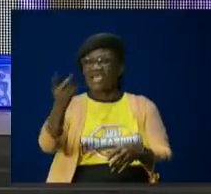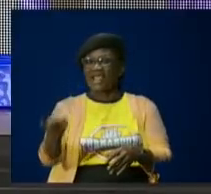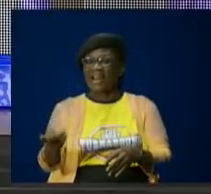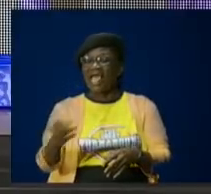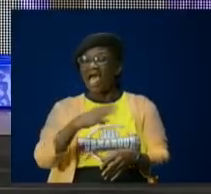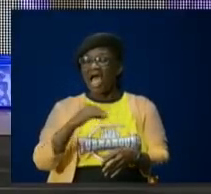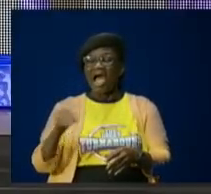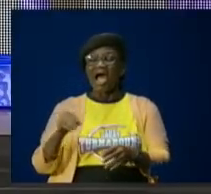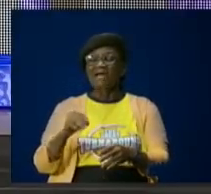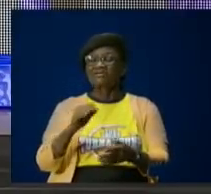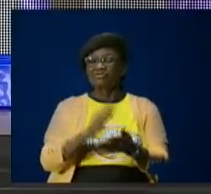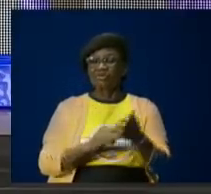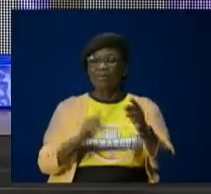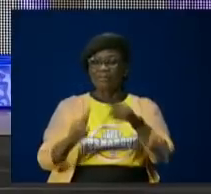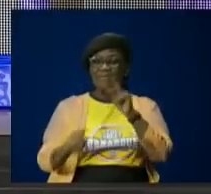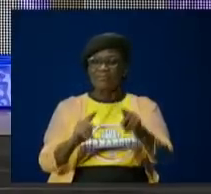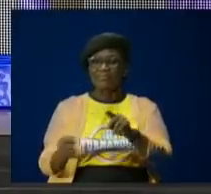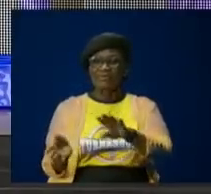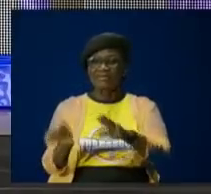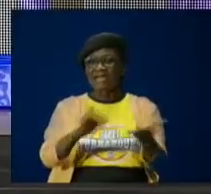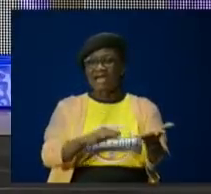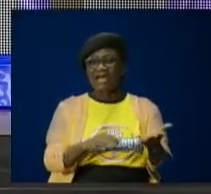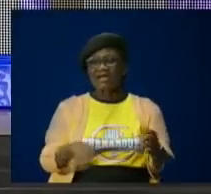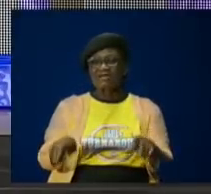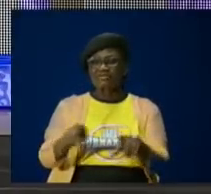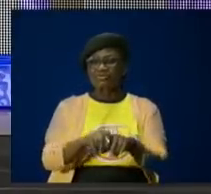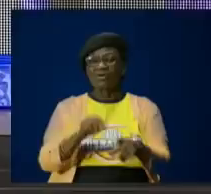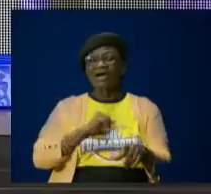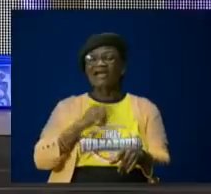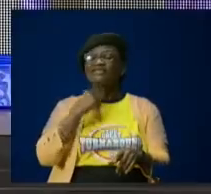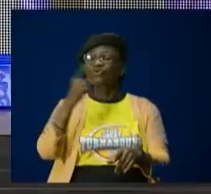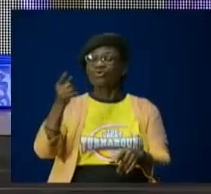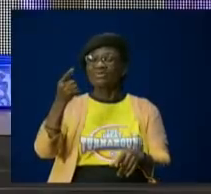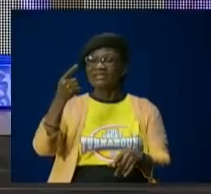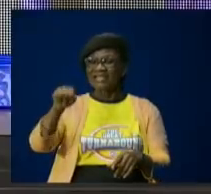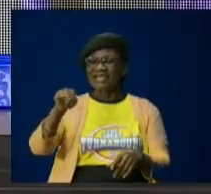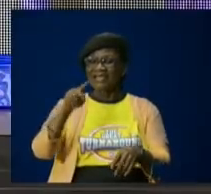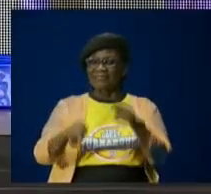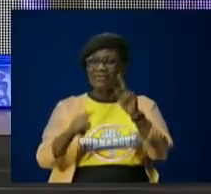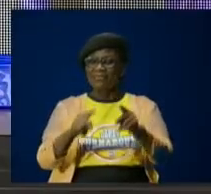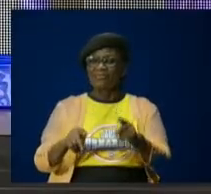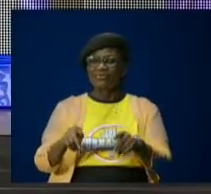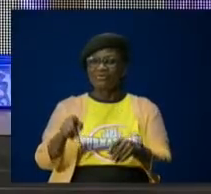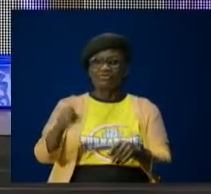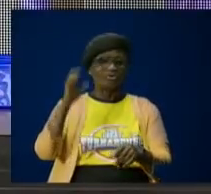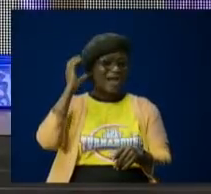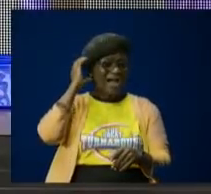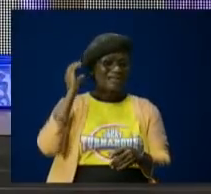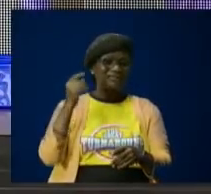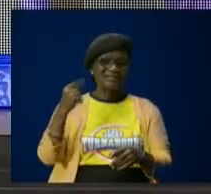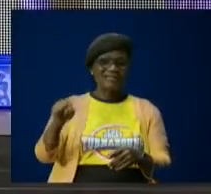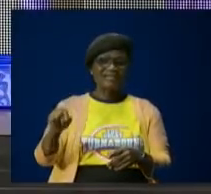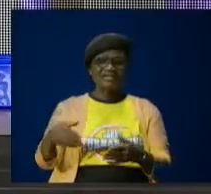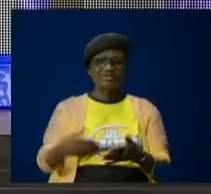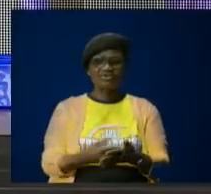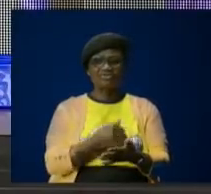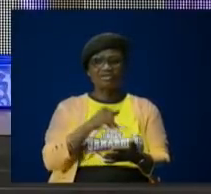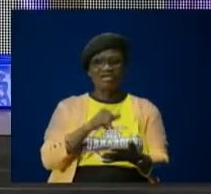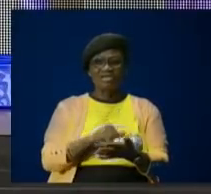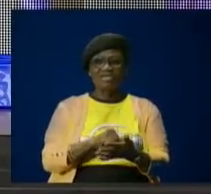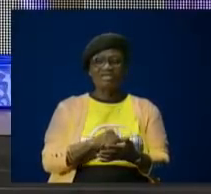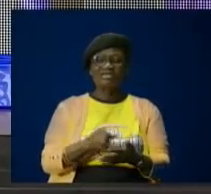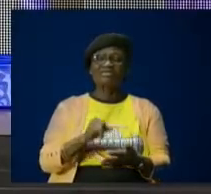died. So I told the people, well, you heard the news. It is where we were